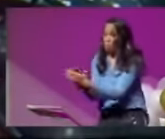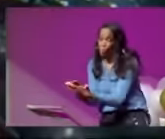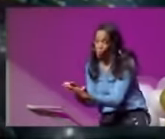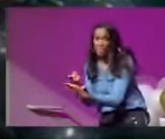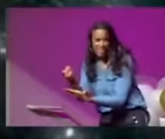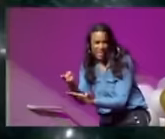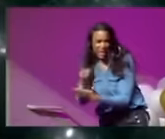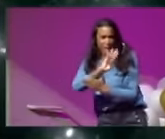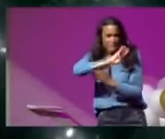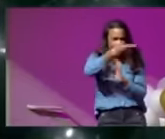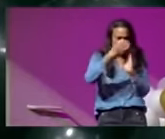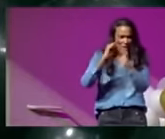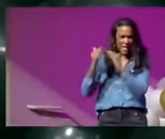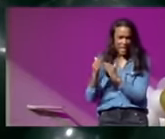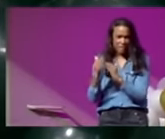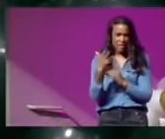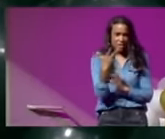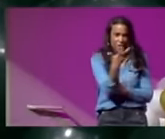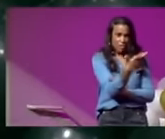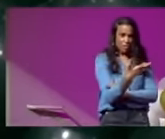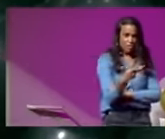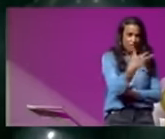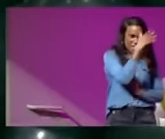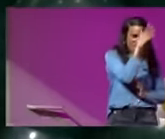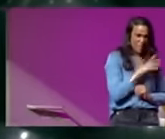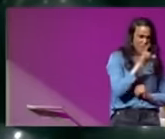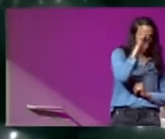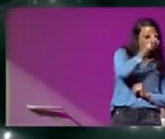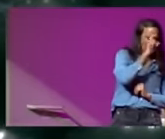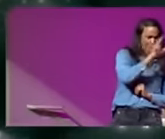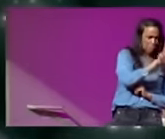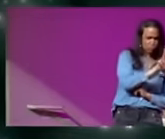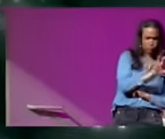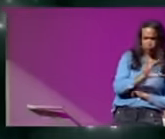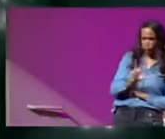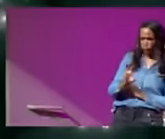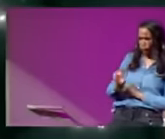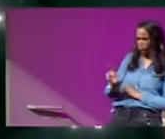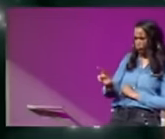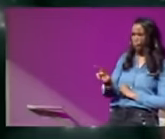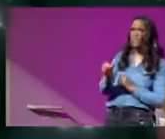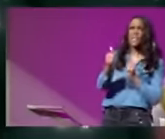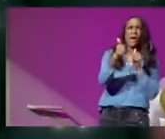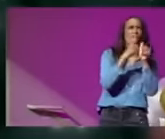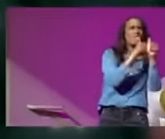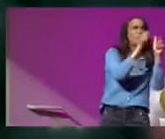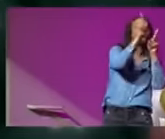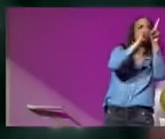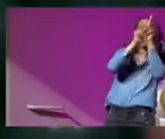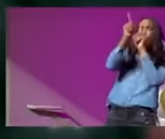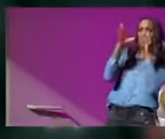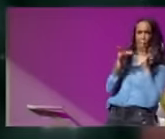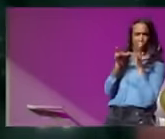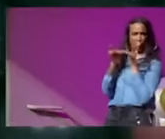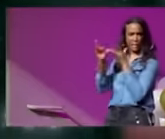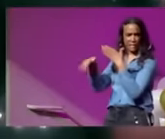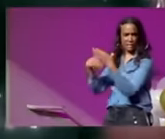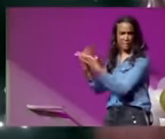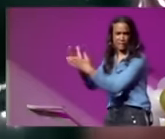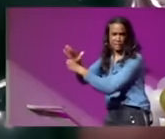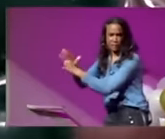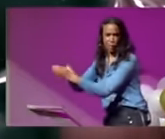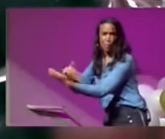Bethlehem. Wise men come in their parade processional following the star, and as they follow the